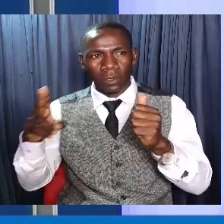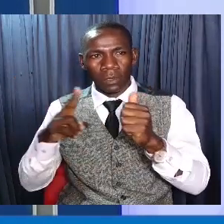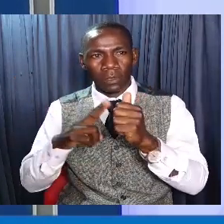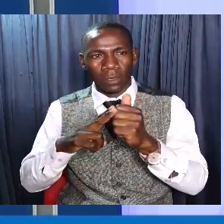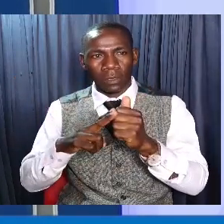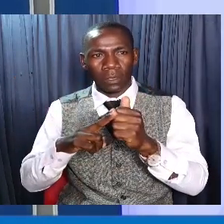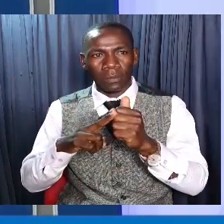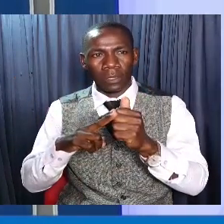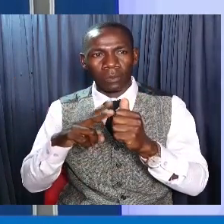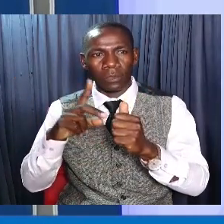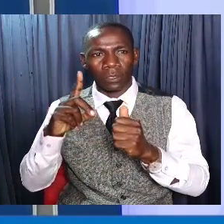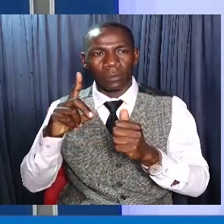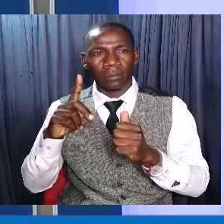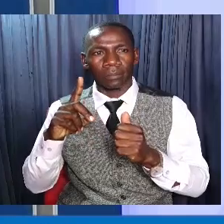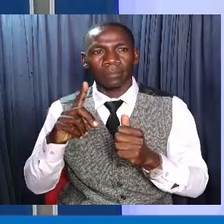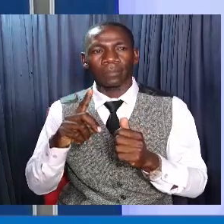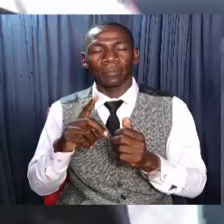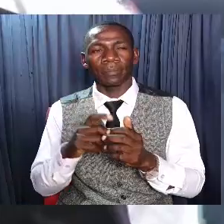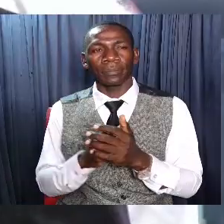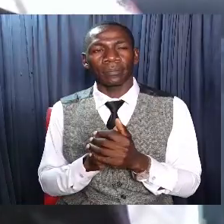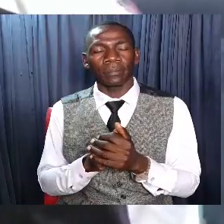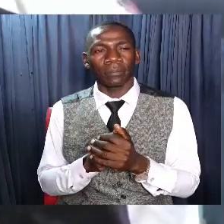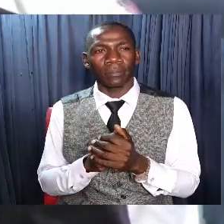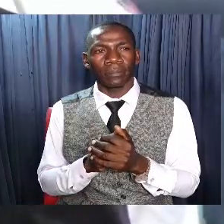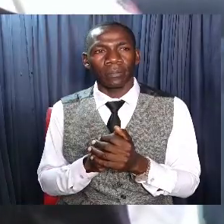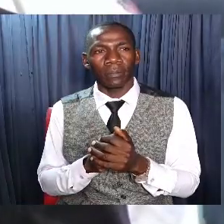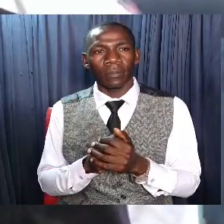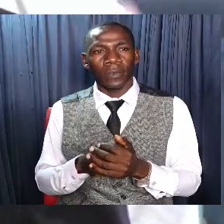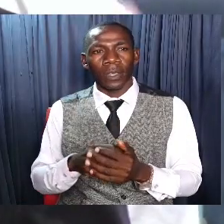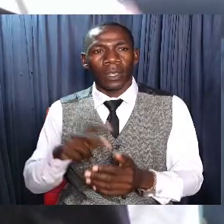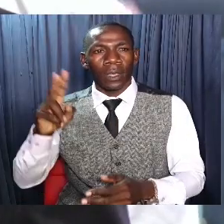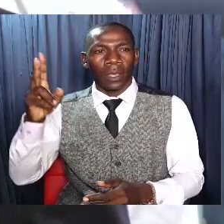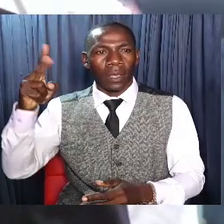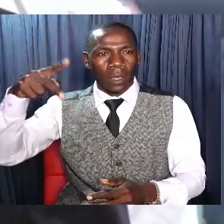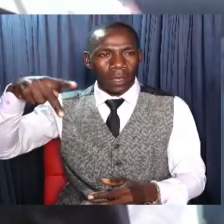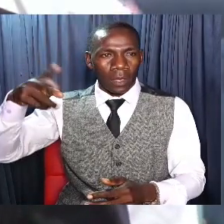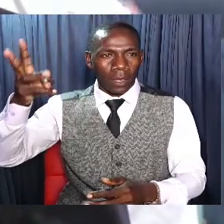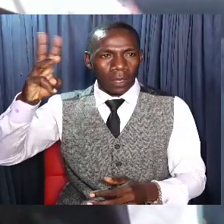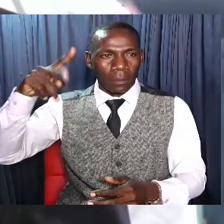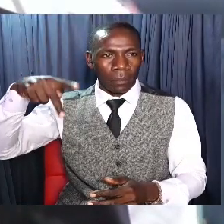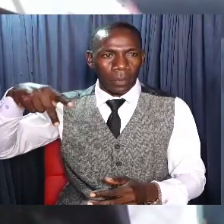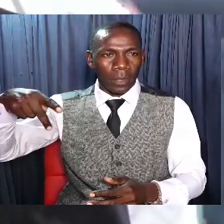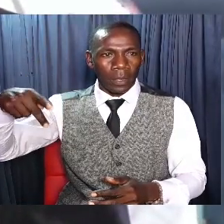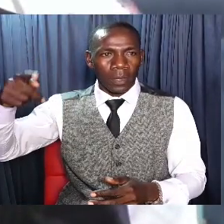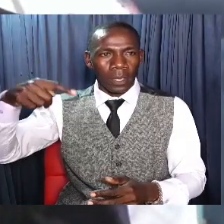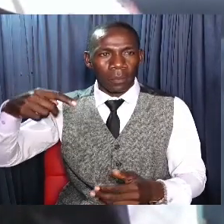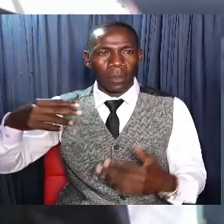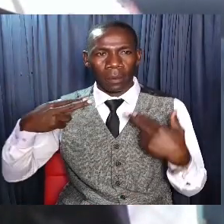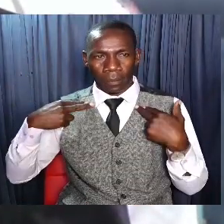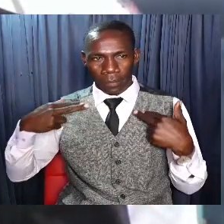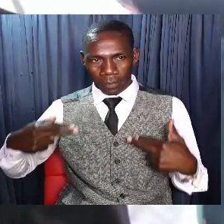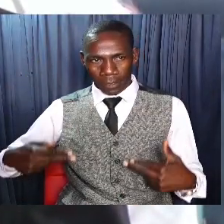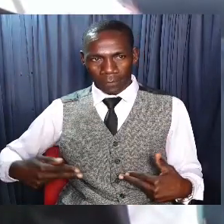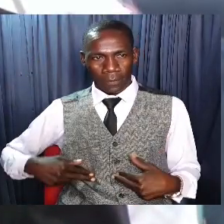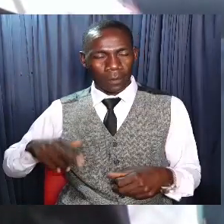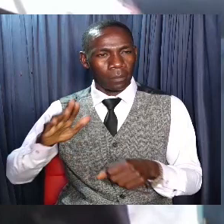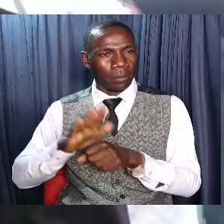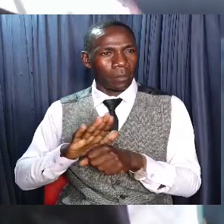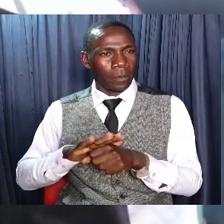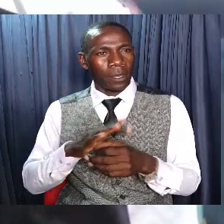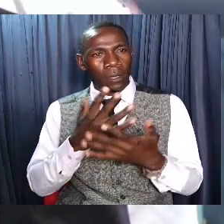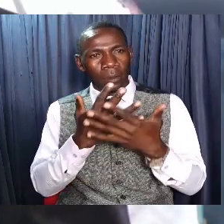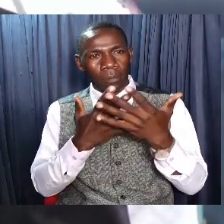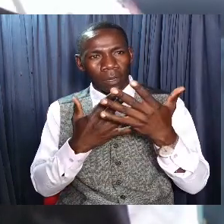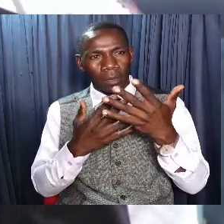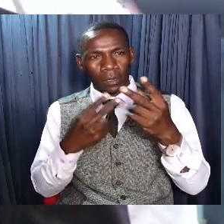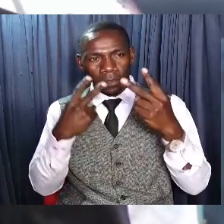fire here double 7 times. Mbunge amekuja. The MP came. Anaafya. Totally healthy. Na